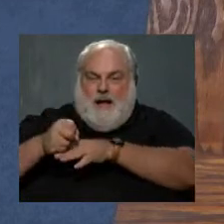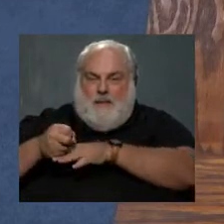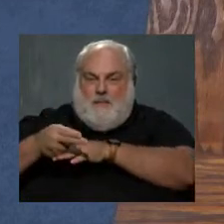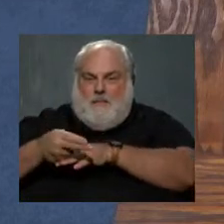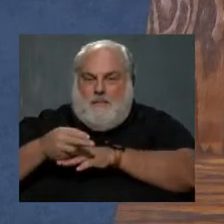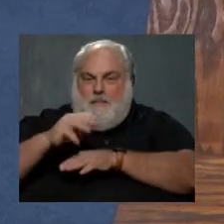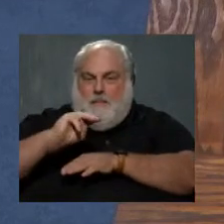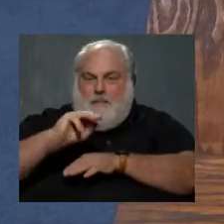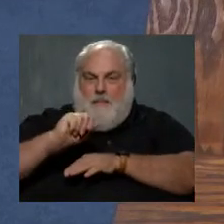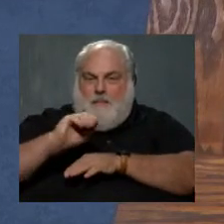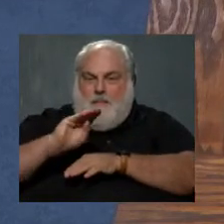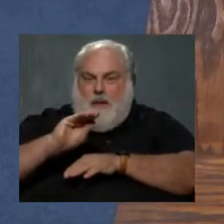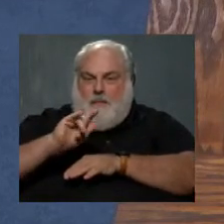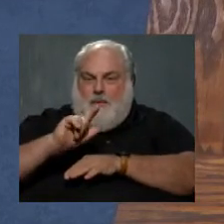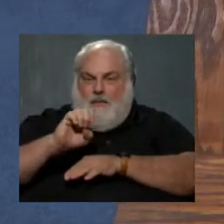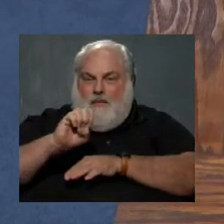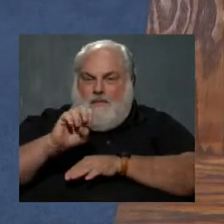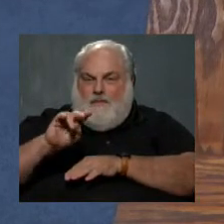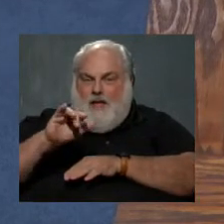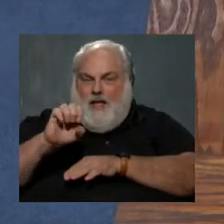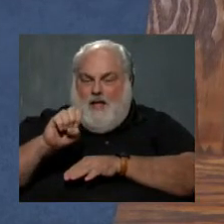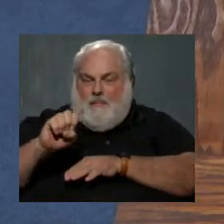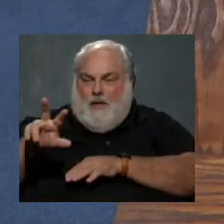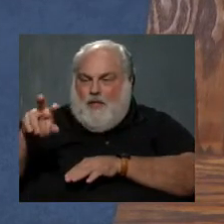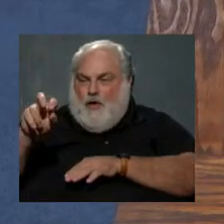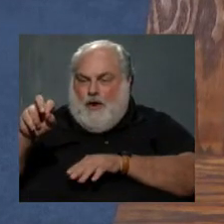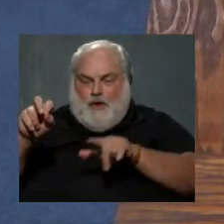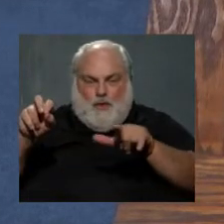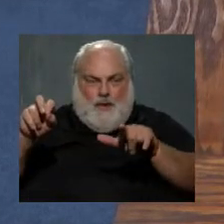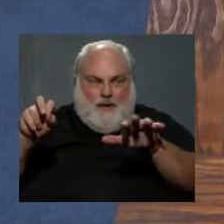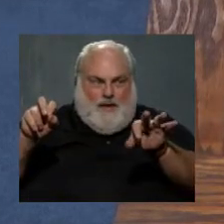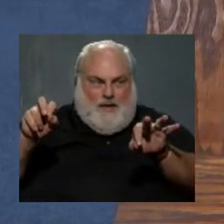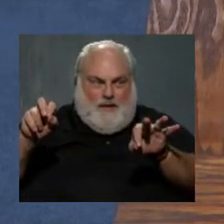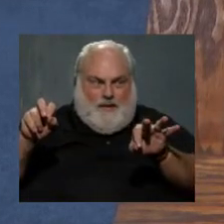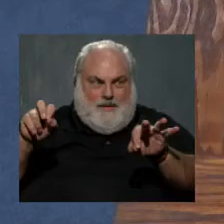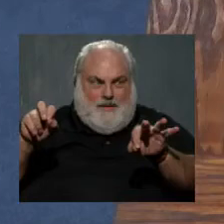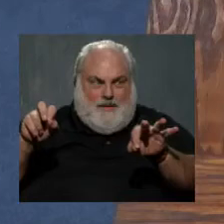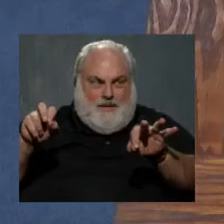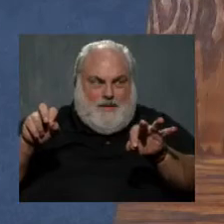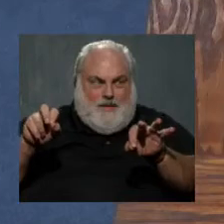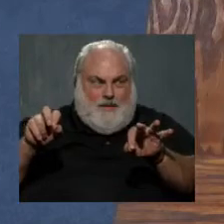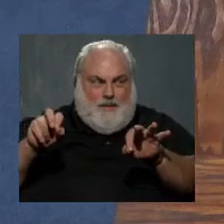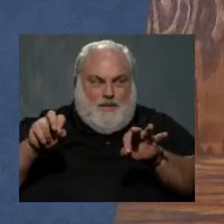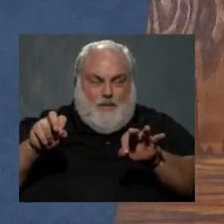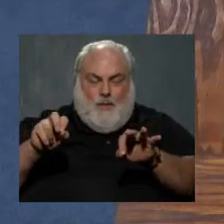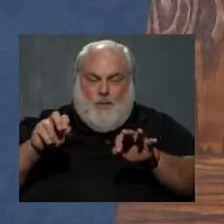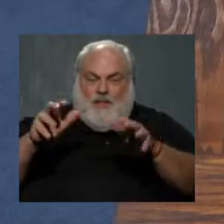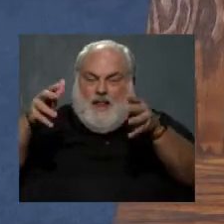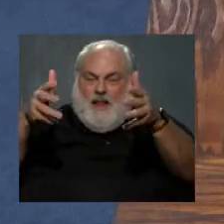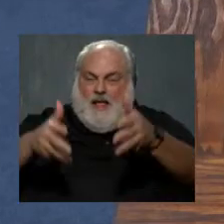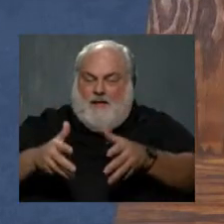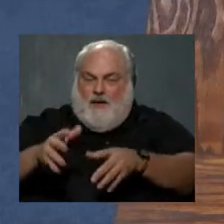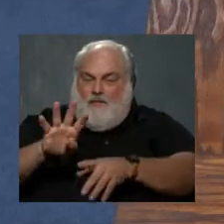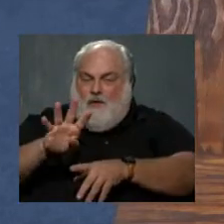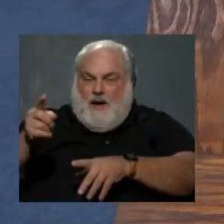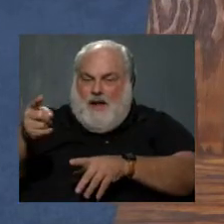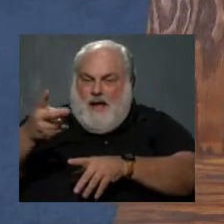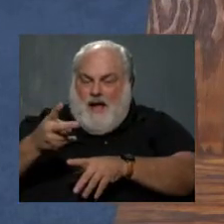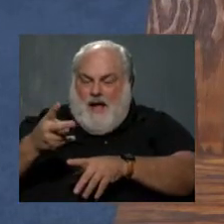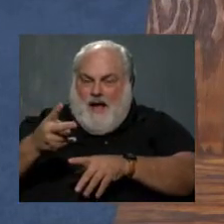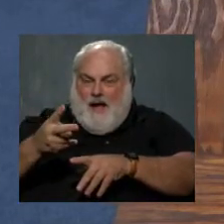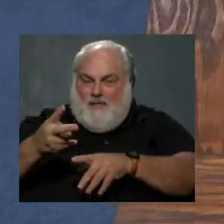Maplevale Elementary by a score of 30-29. With only 4.5 minutes to go, Jefferson was down